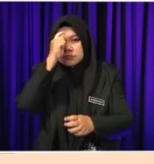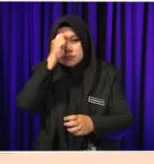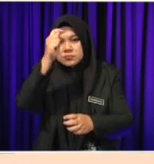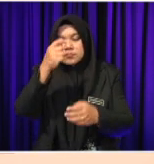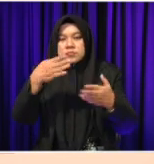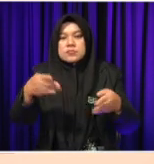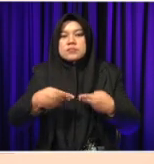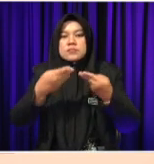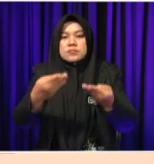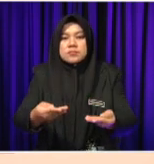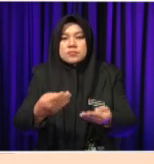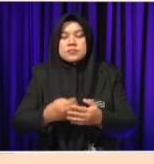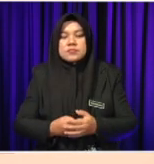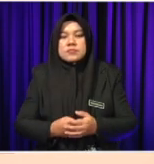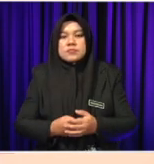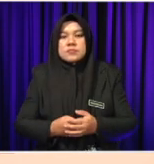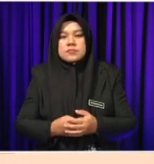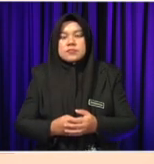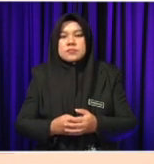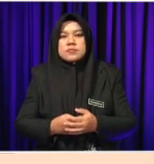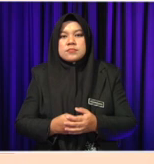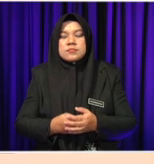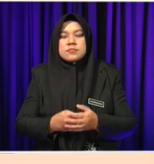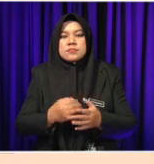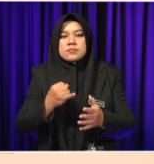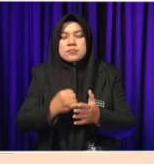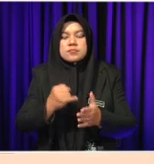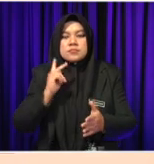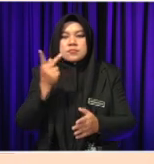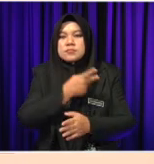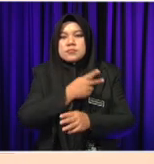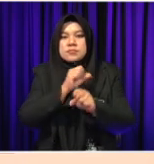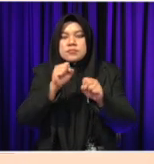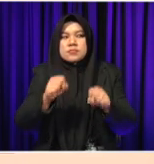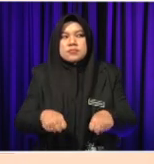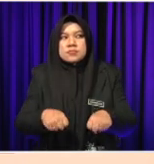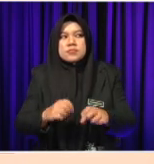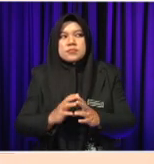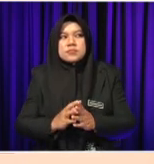gift. It's a supreme gift that we cannot ever get again.